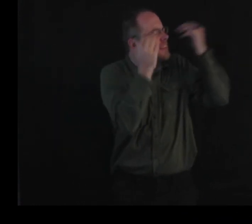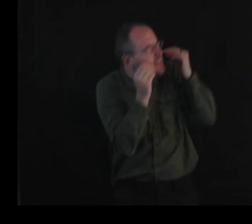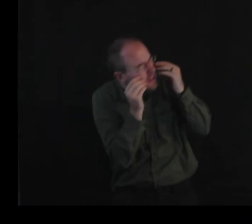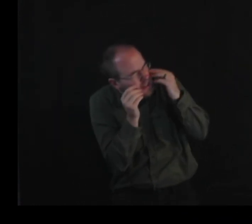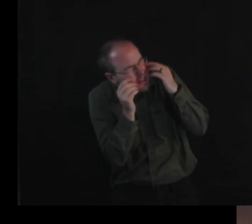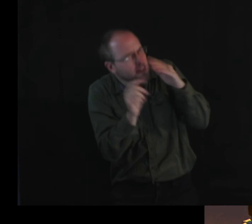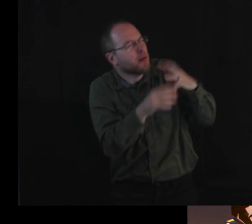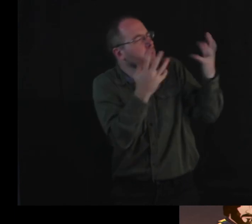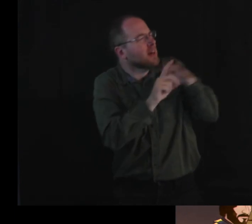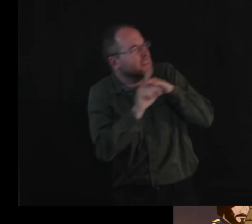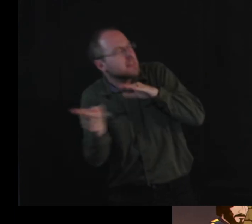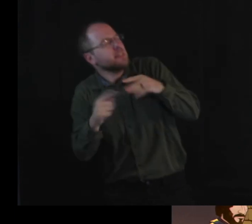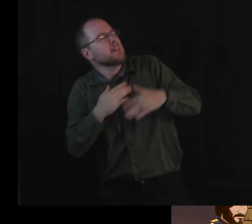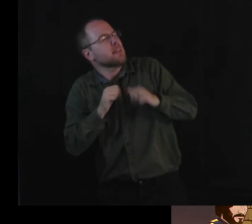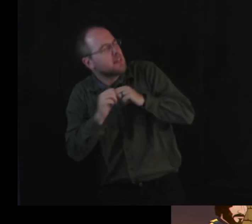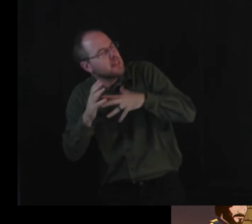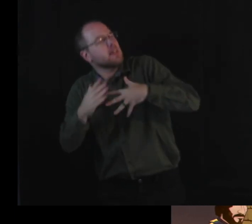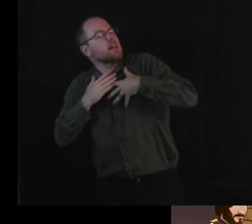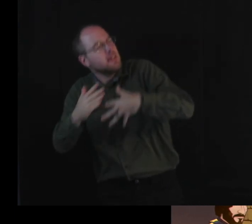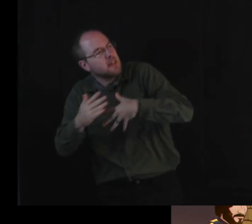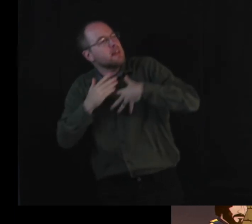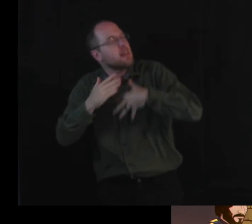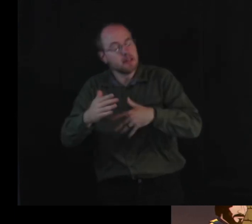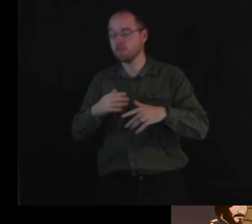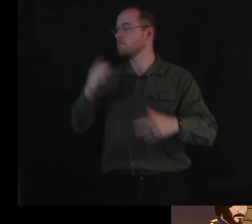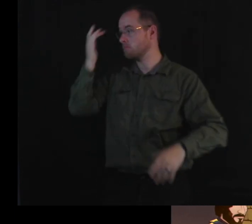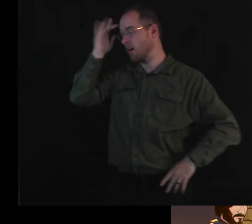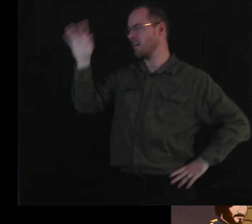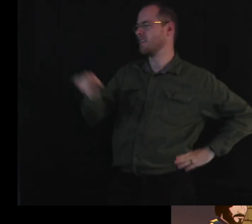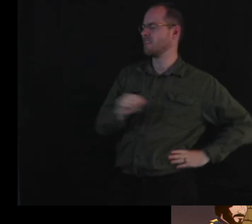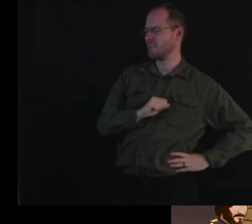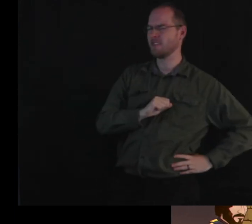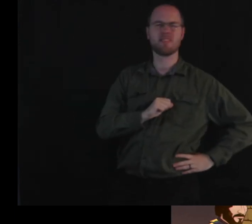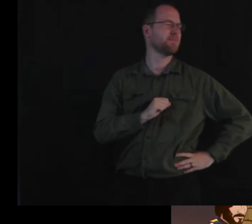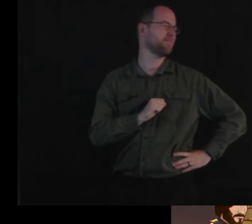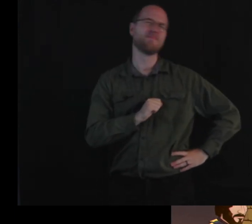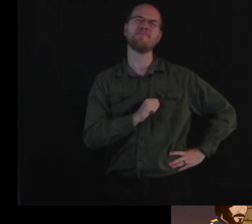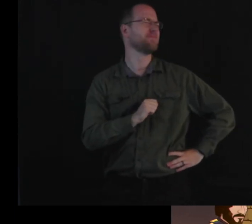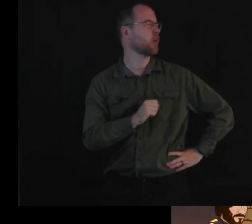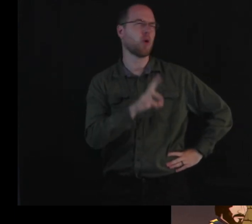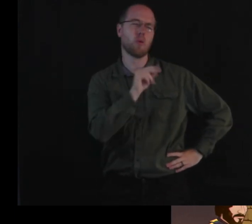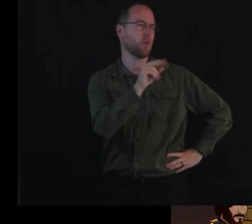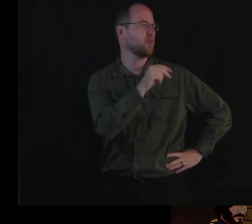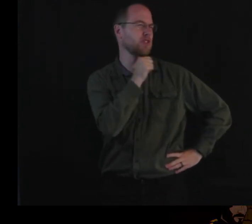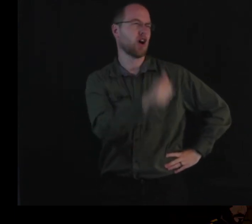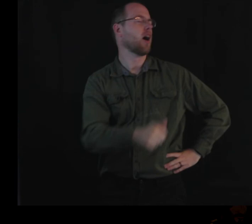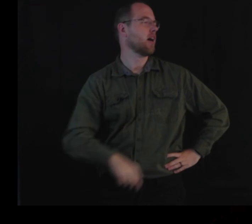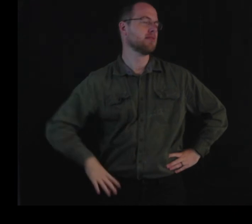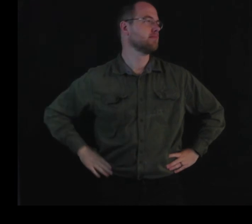air. Smart. No. It really wasn't.